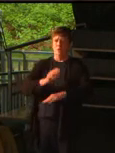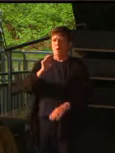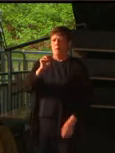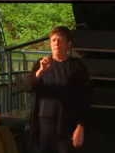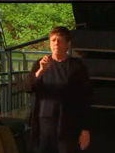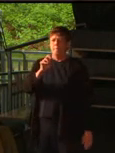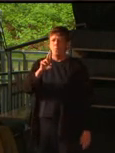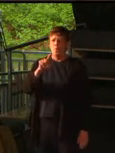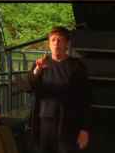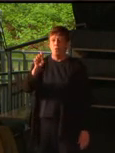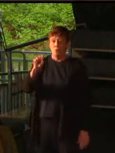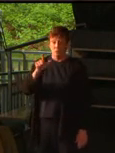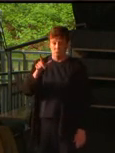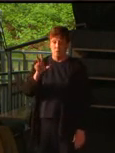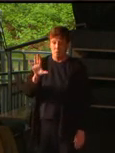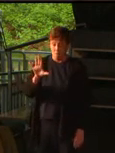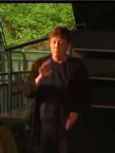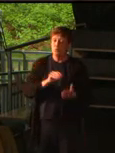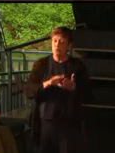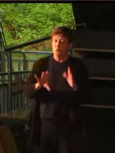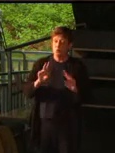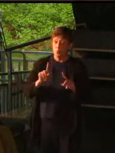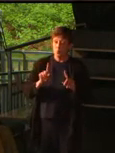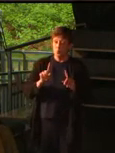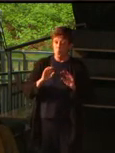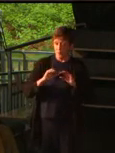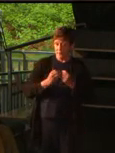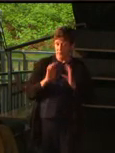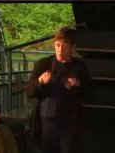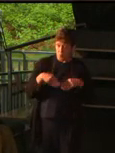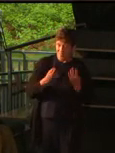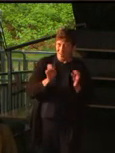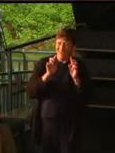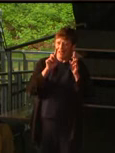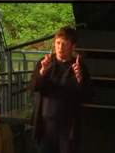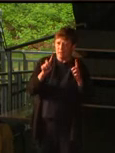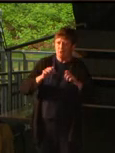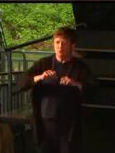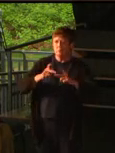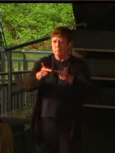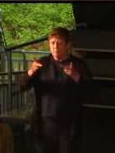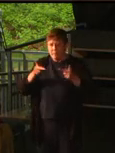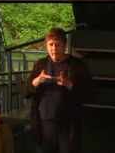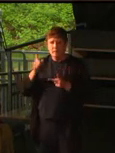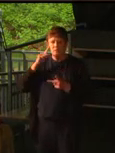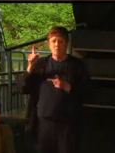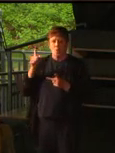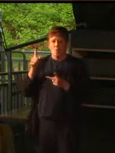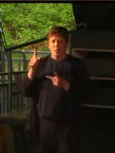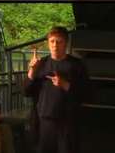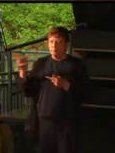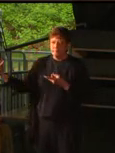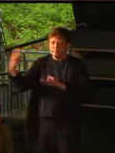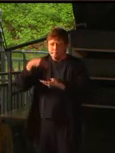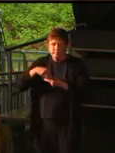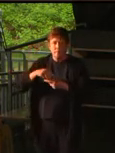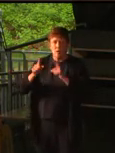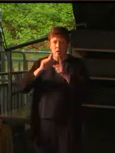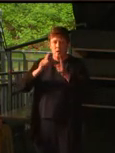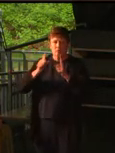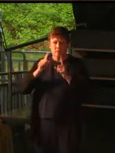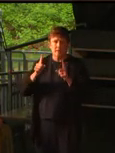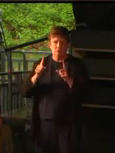a student organization providing education and space for inclusive conversations about death and